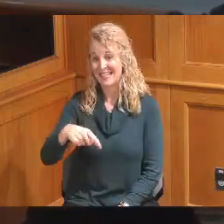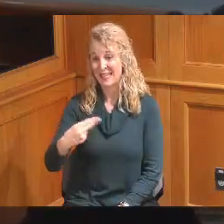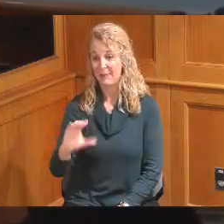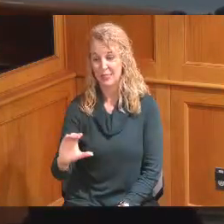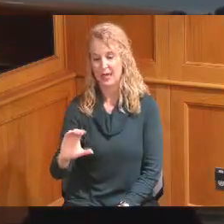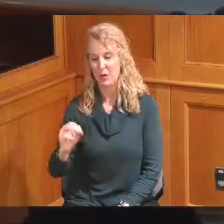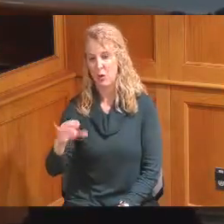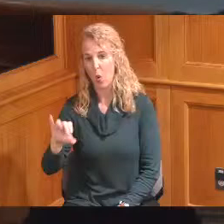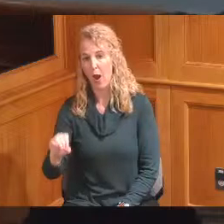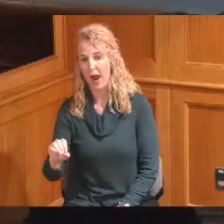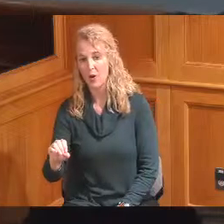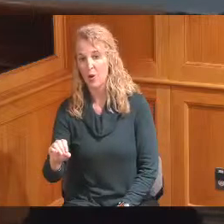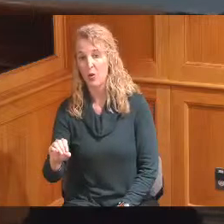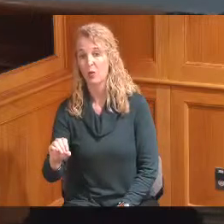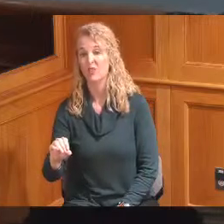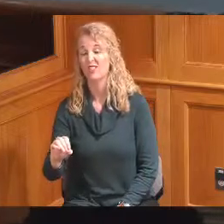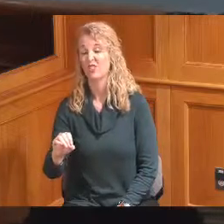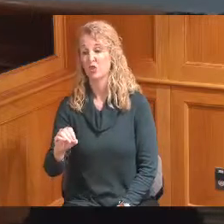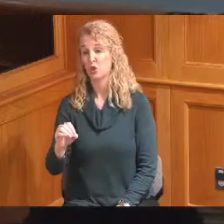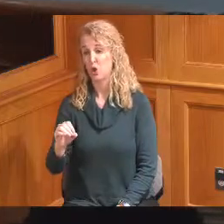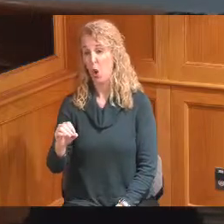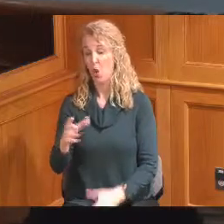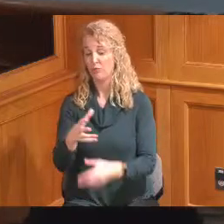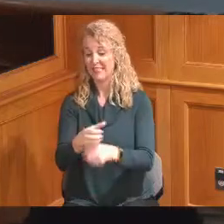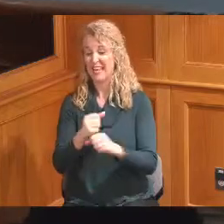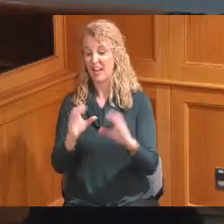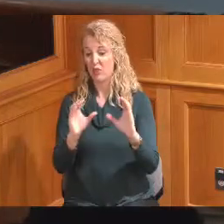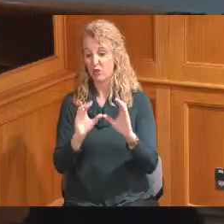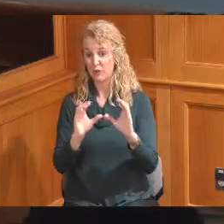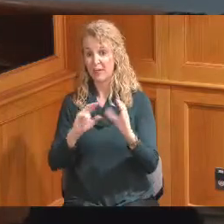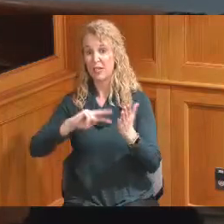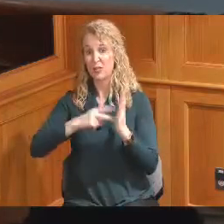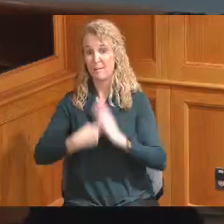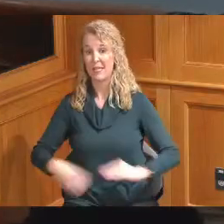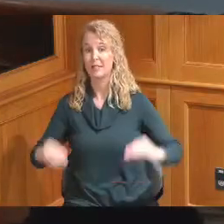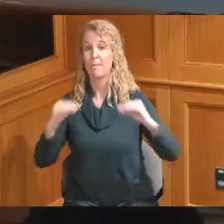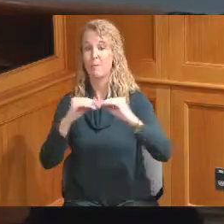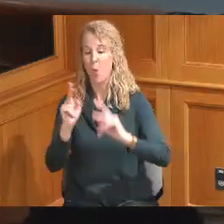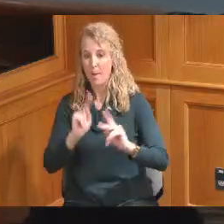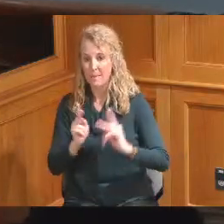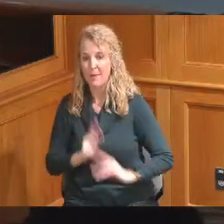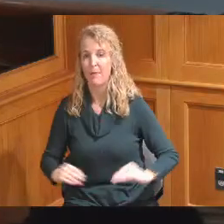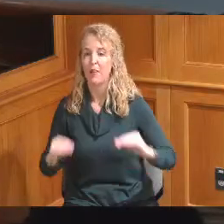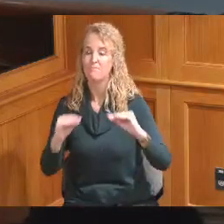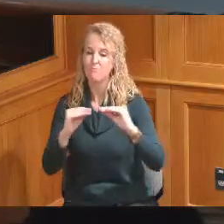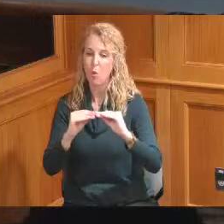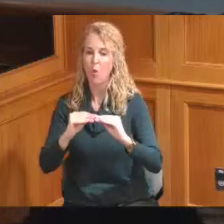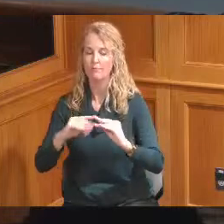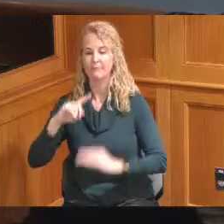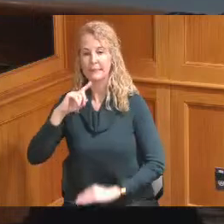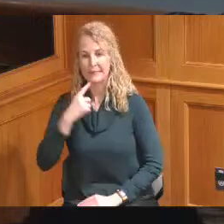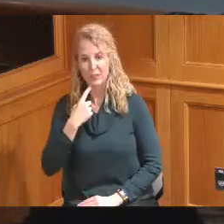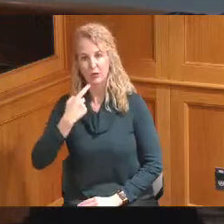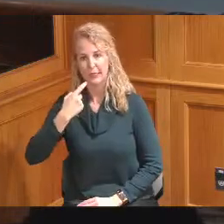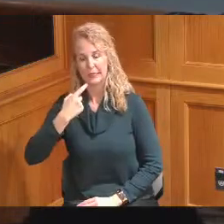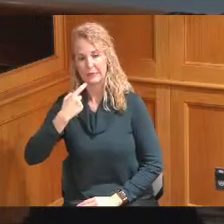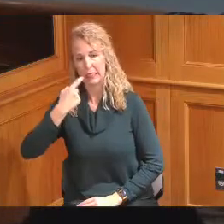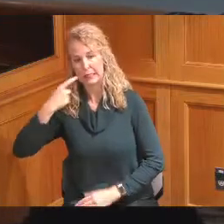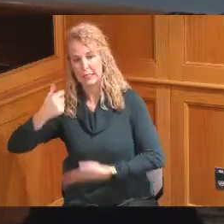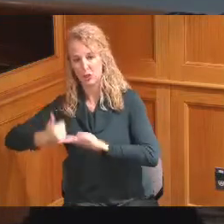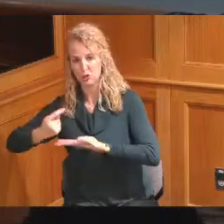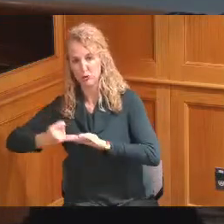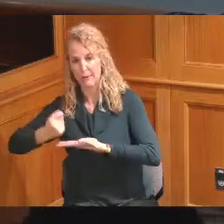in Ohio, and that getting that certification will allow them to assist people with a higher level of treatment and care locally in the community.